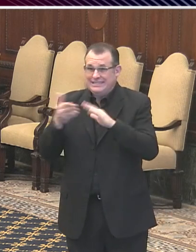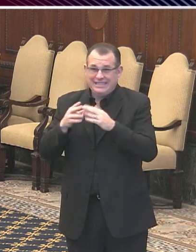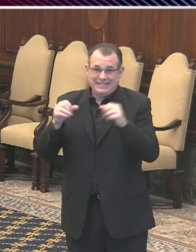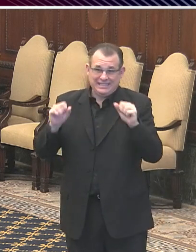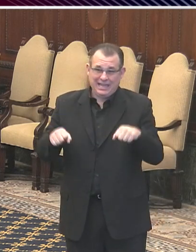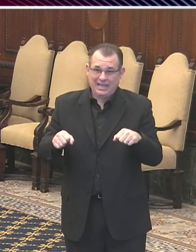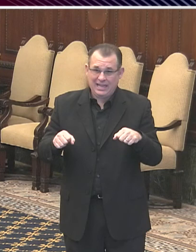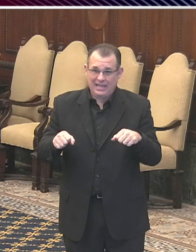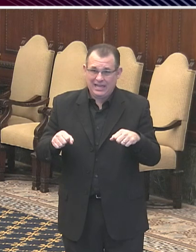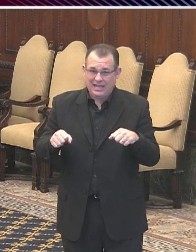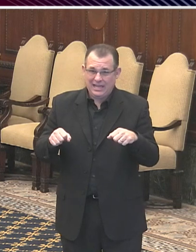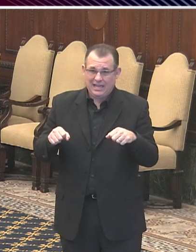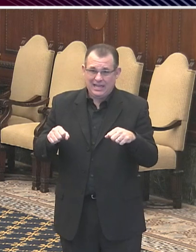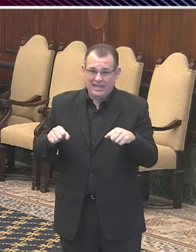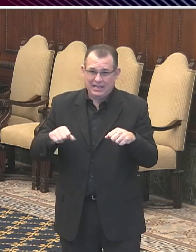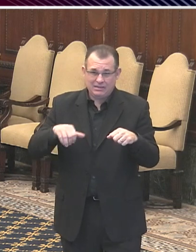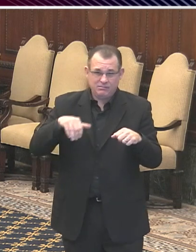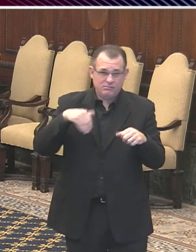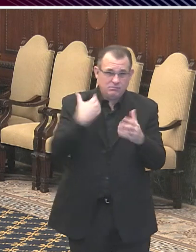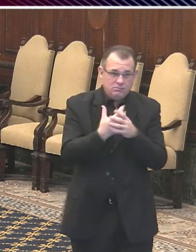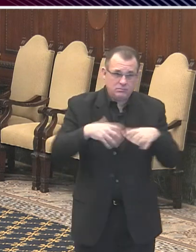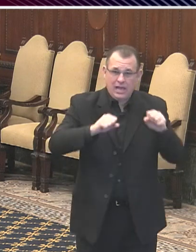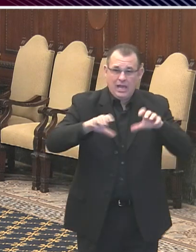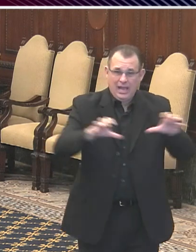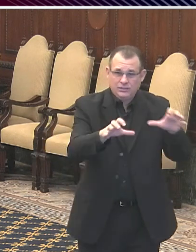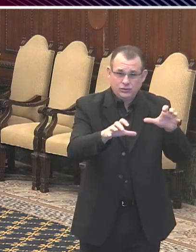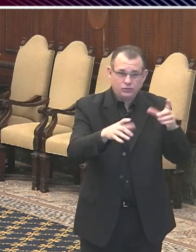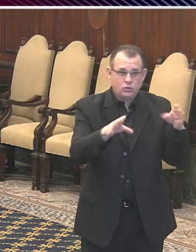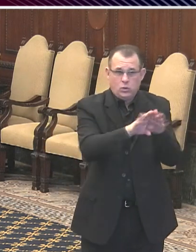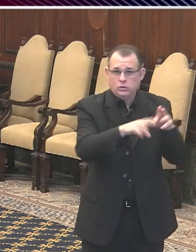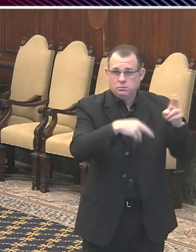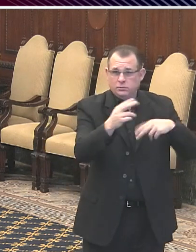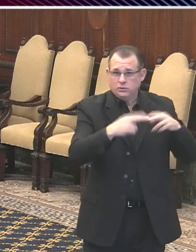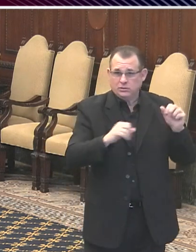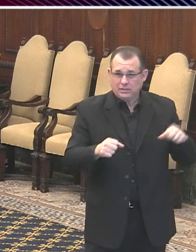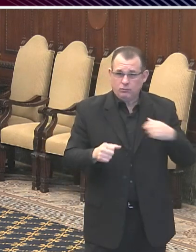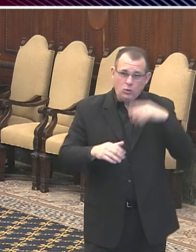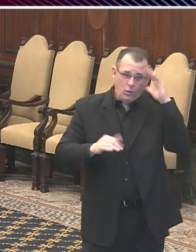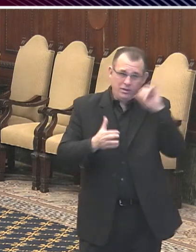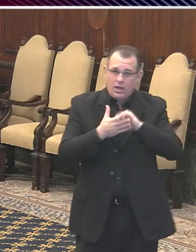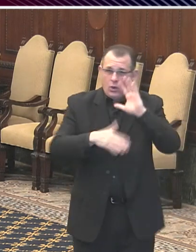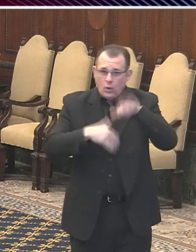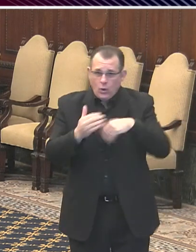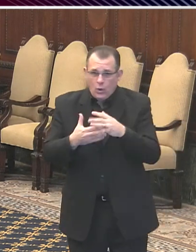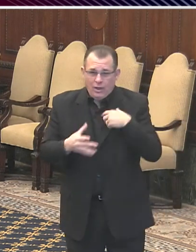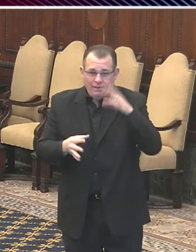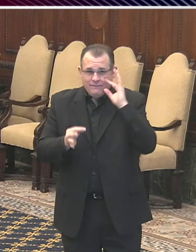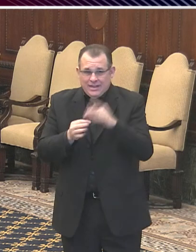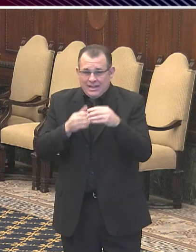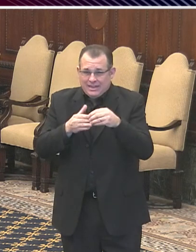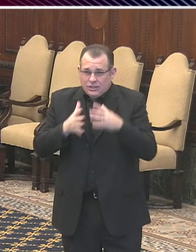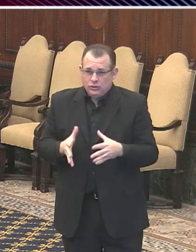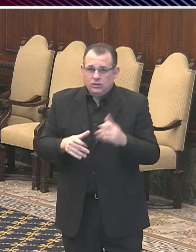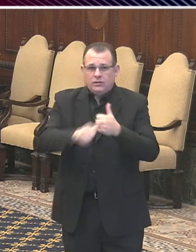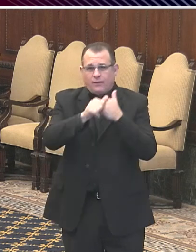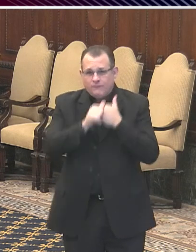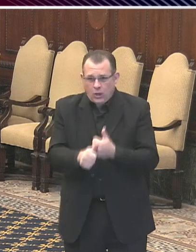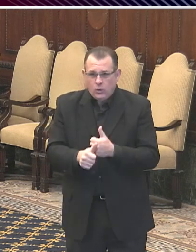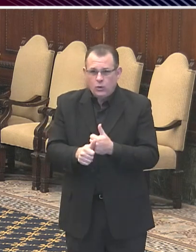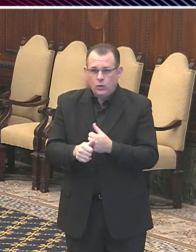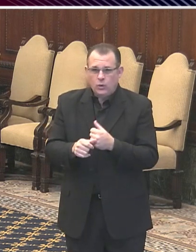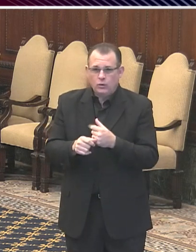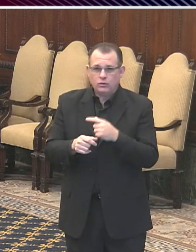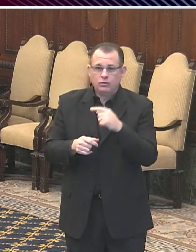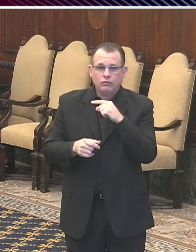as well. Certainly not where we want to be, and we hope that all of our faith leaders follow the Reverend's advice, follow